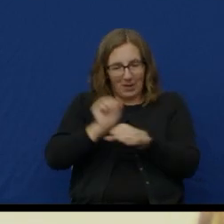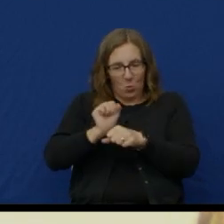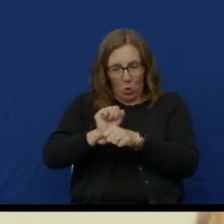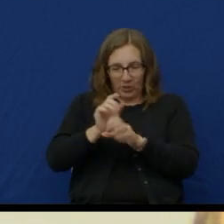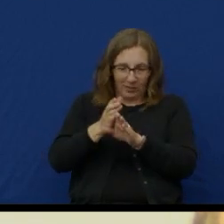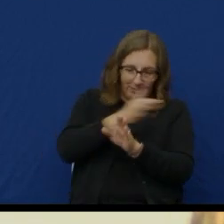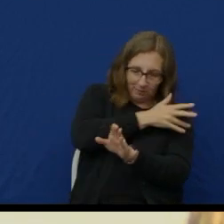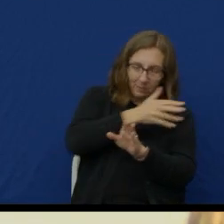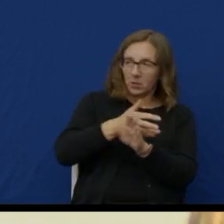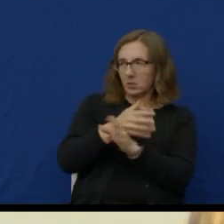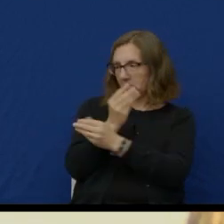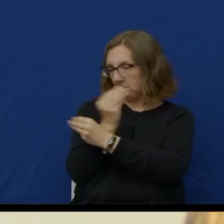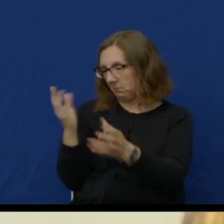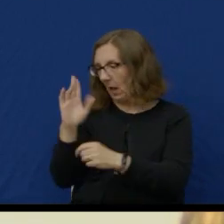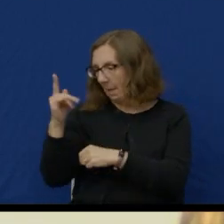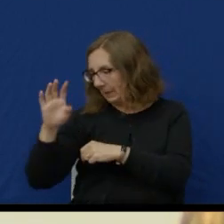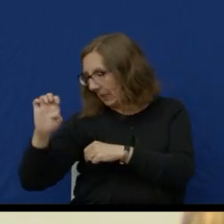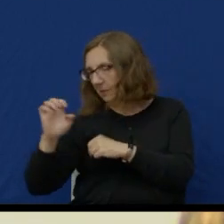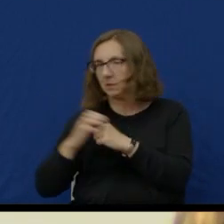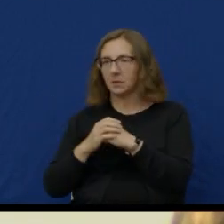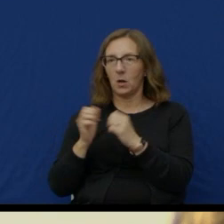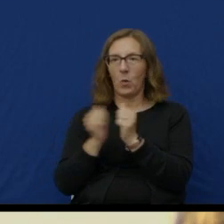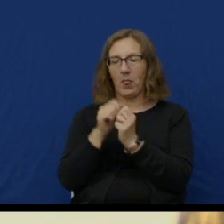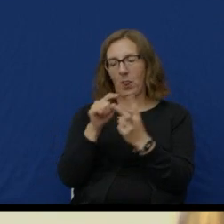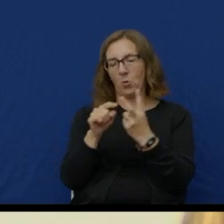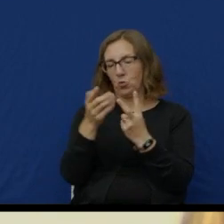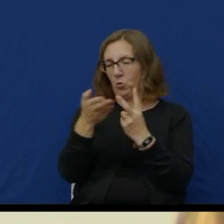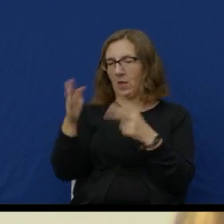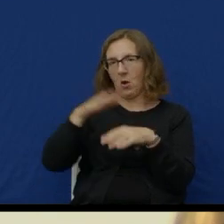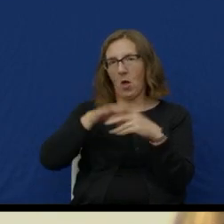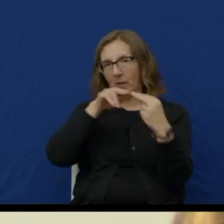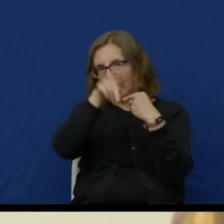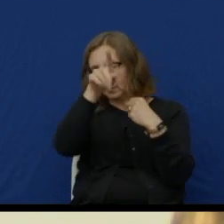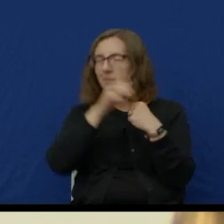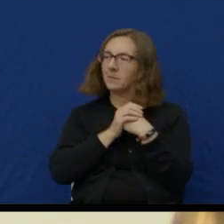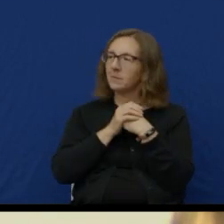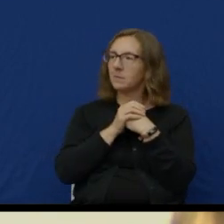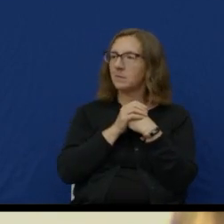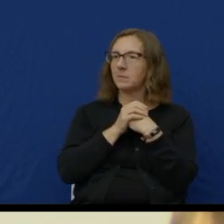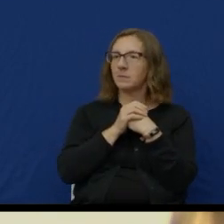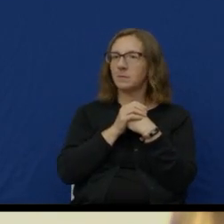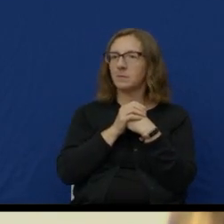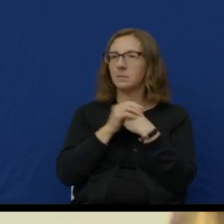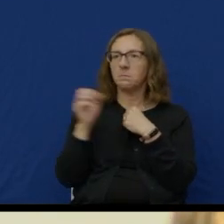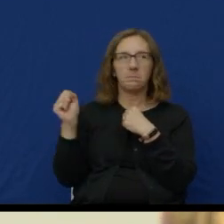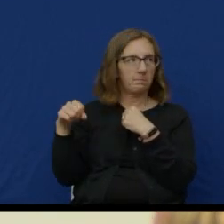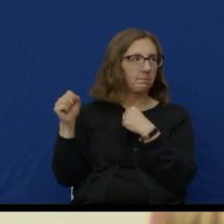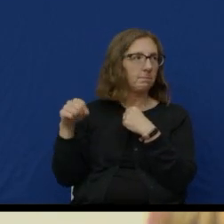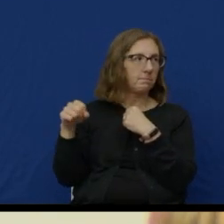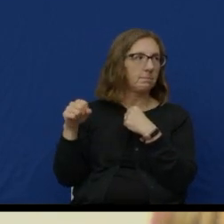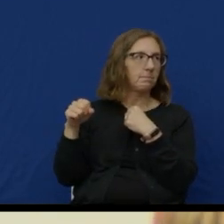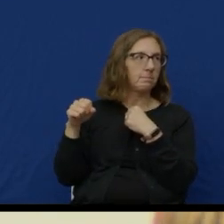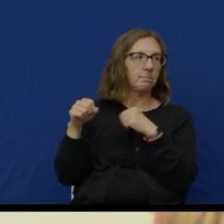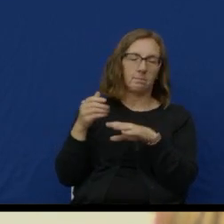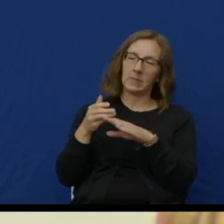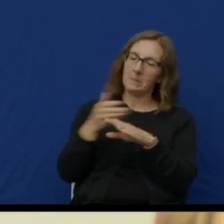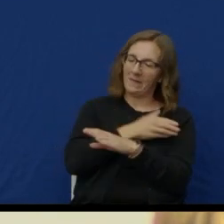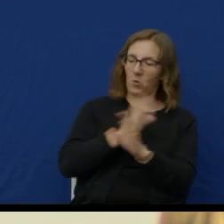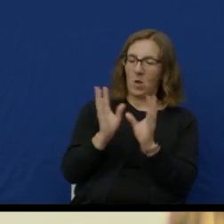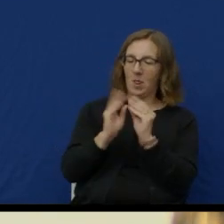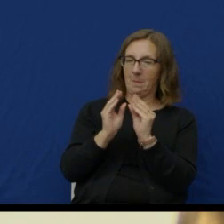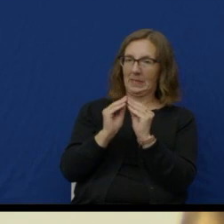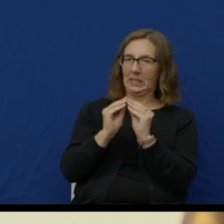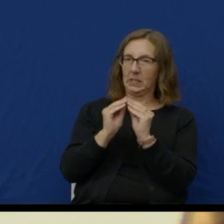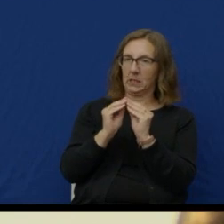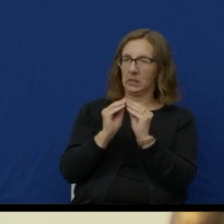a quick update in terms of the two items that are mentioned on the slide there. But certainly, of course, look forward to the meeting coming up here in, I